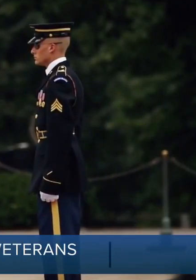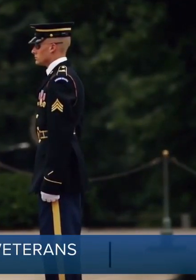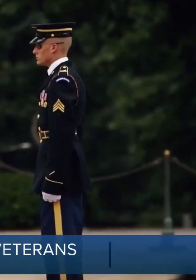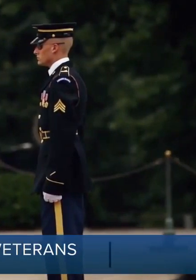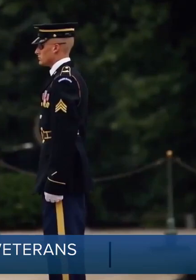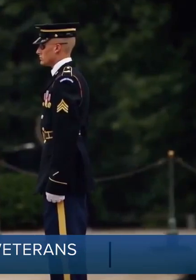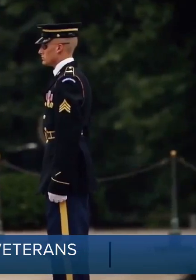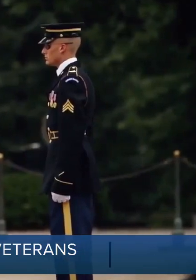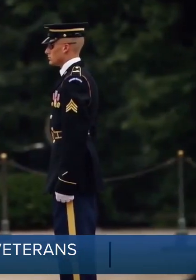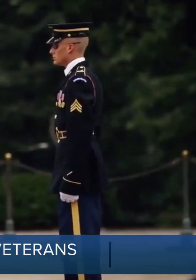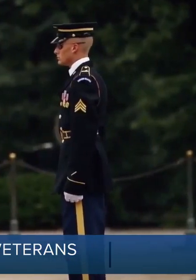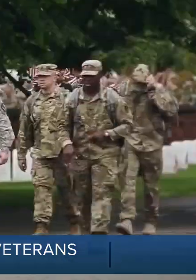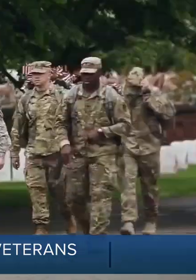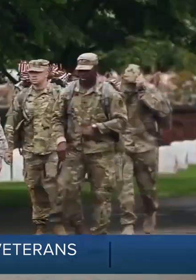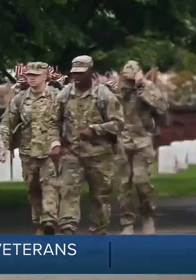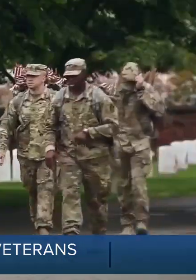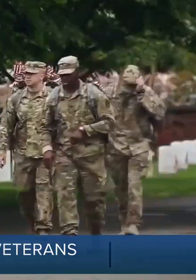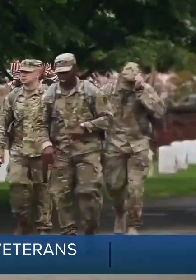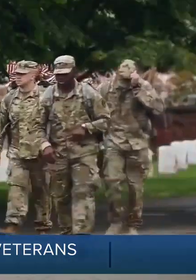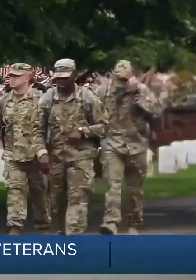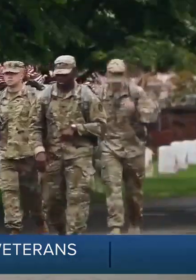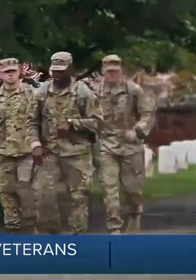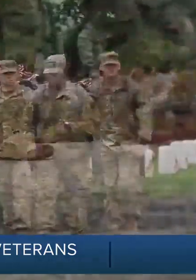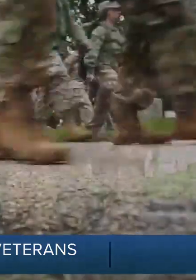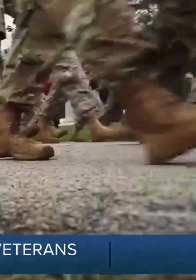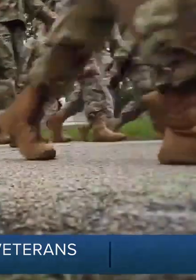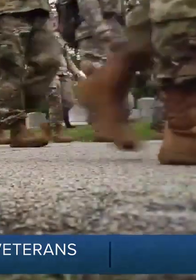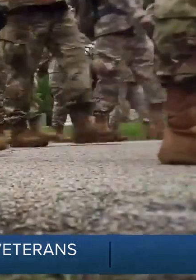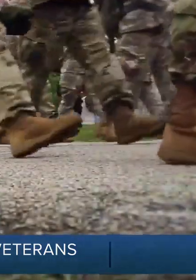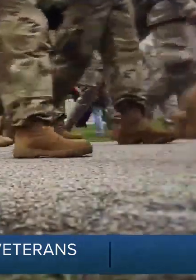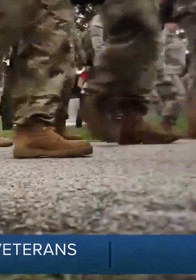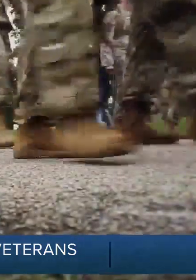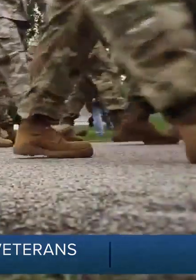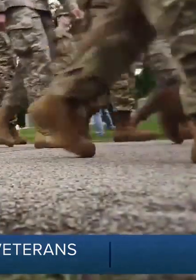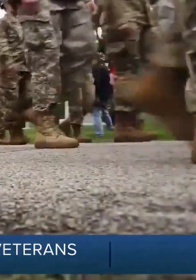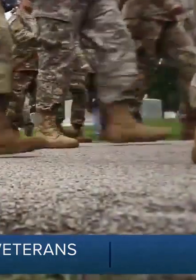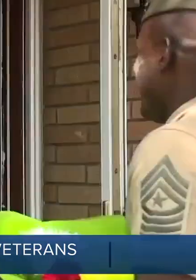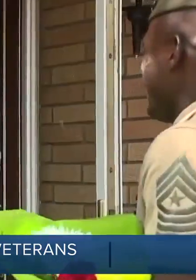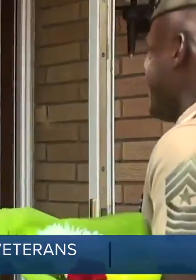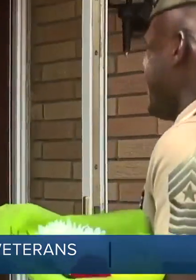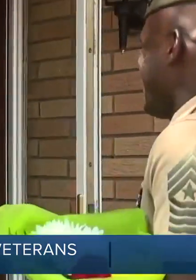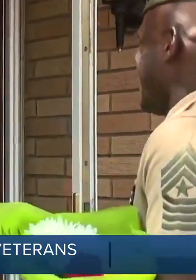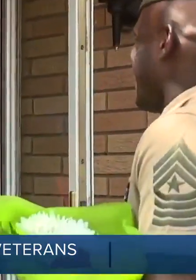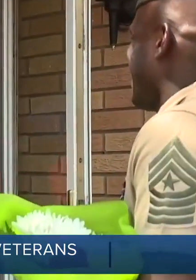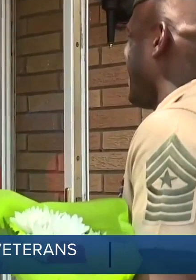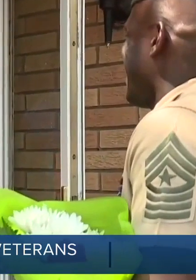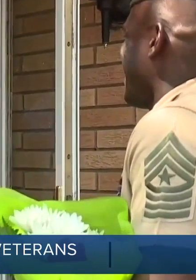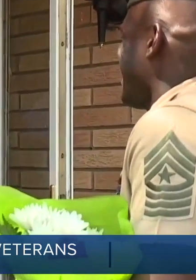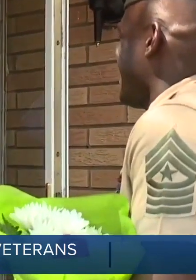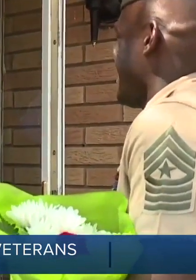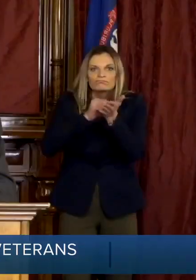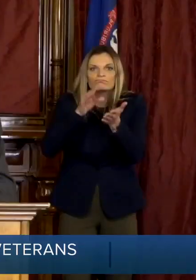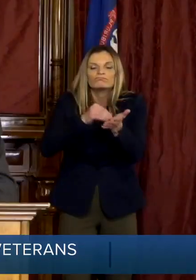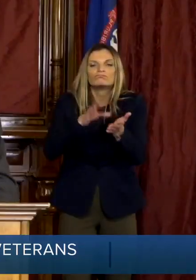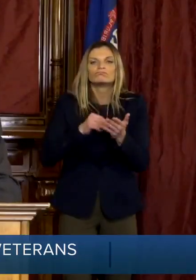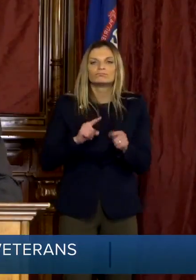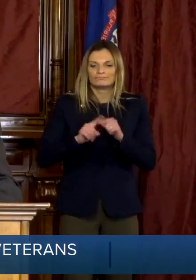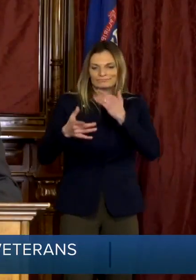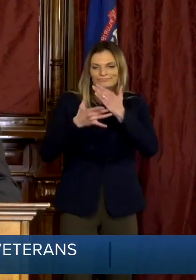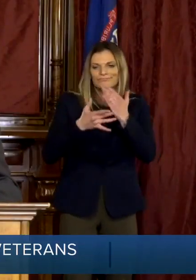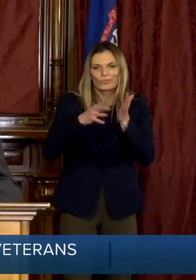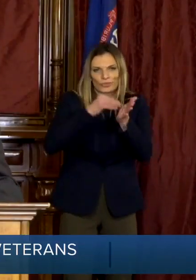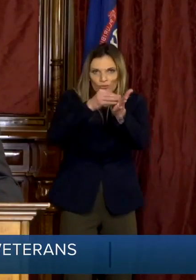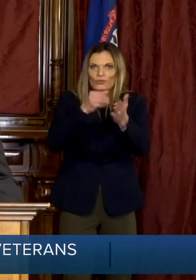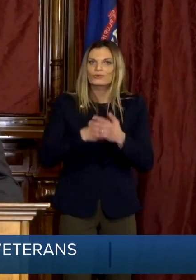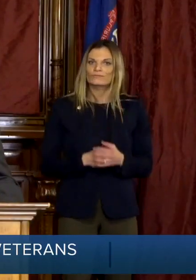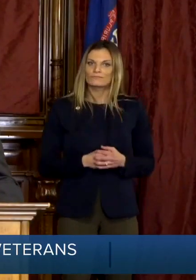Tuesday, Governor Whitmer and some Michigan leaders introduced a package of bills aimed to help veterans and their families obtain employment. The act that I